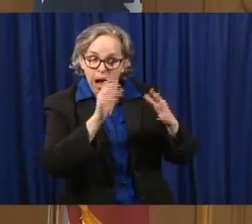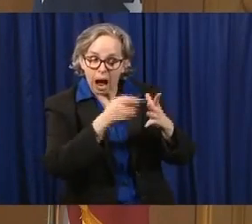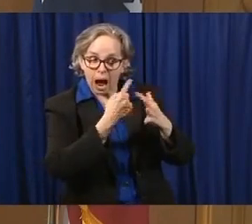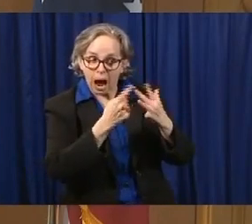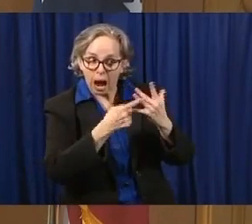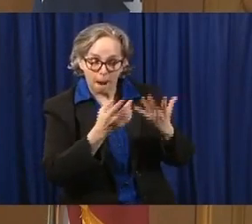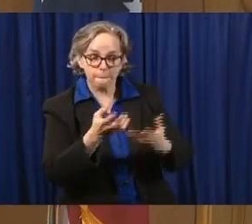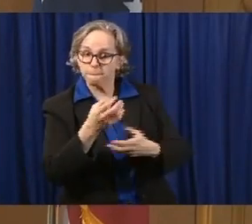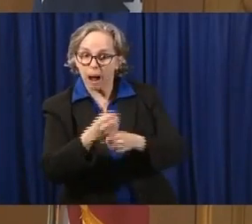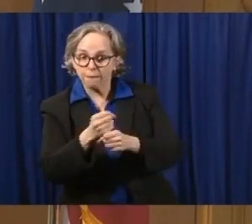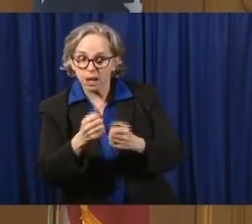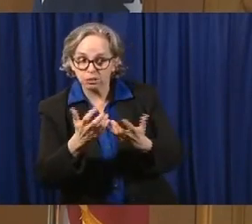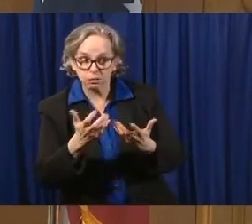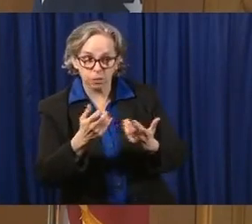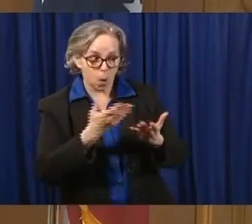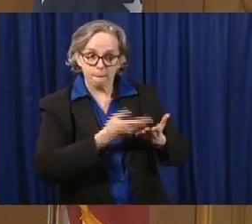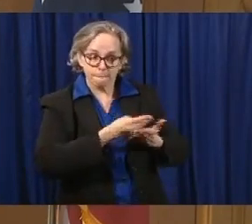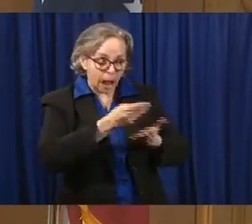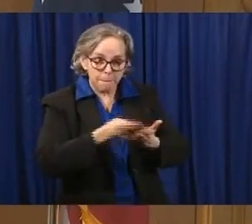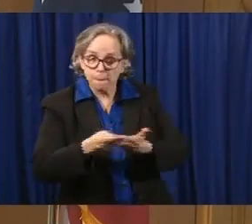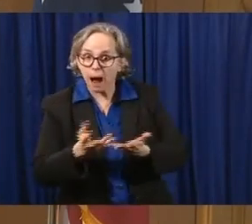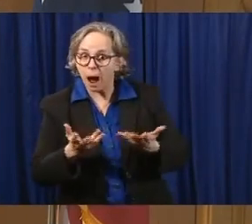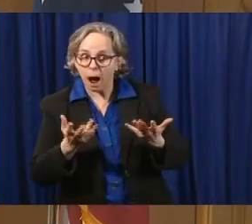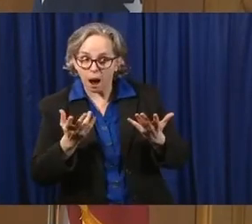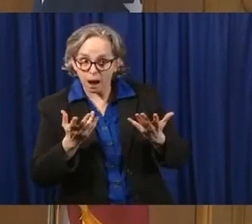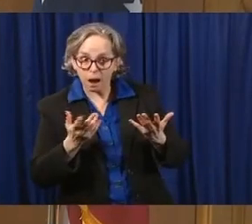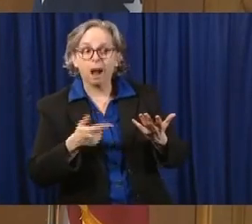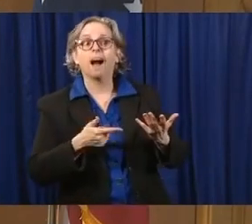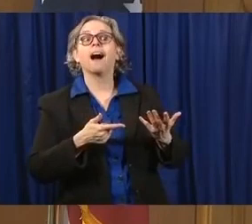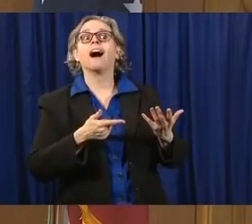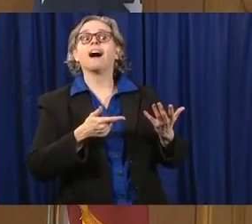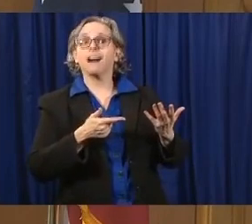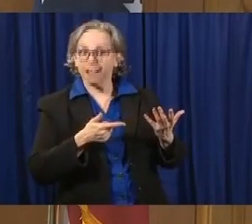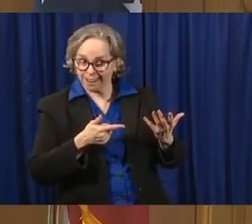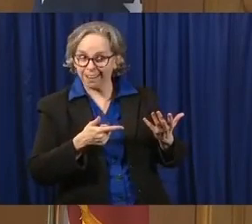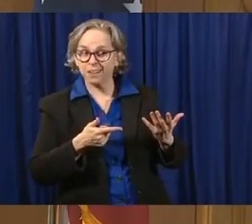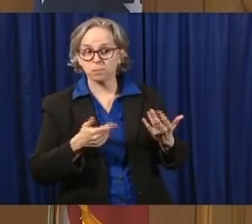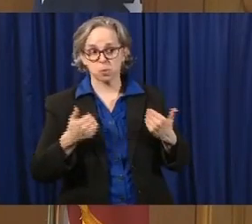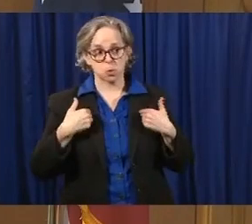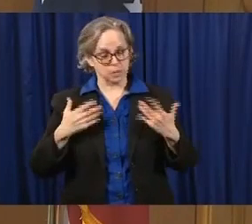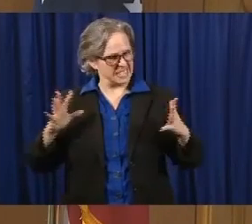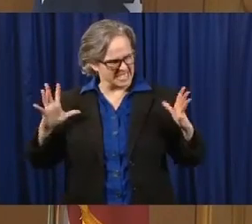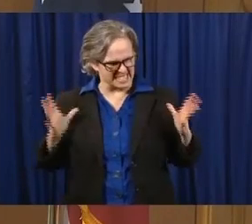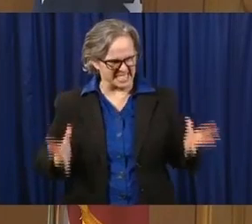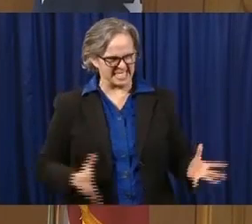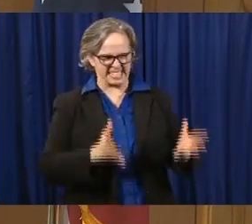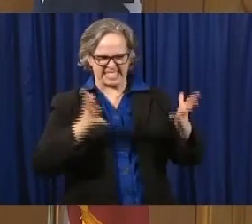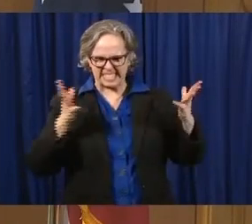in producing it. So, but, we are certainly encouraging, we're trying to help,